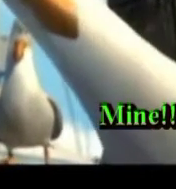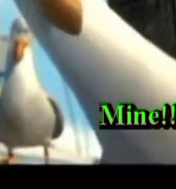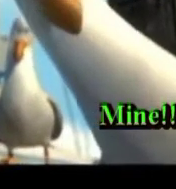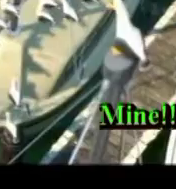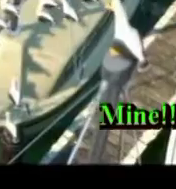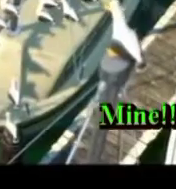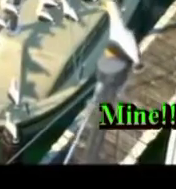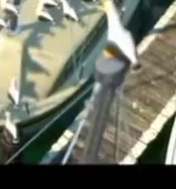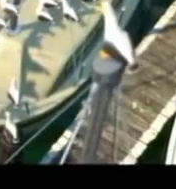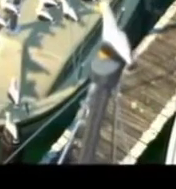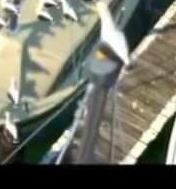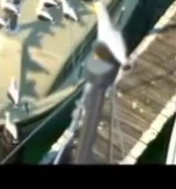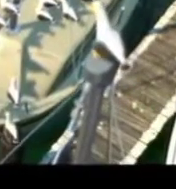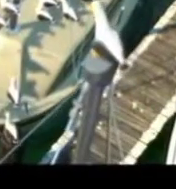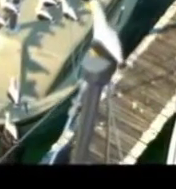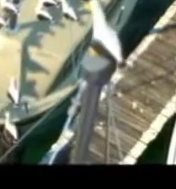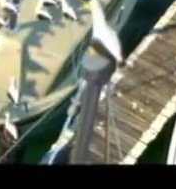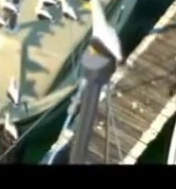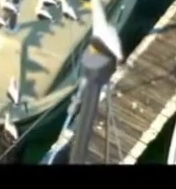Mine.